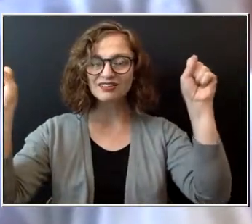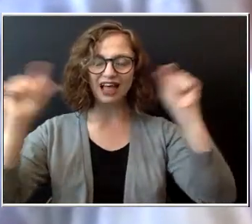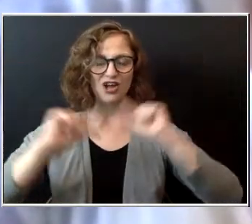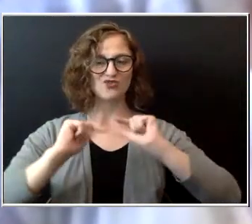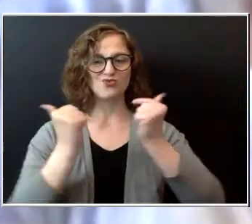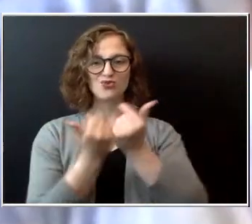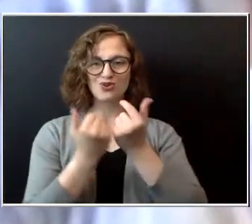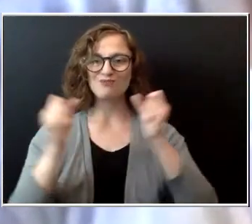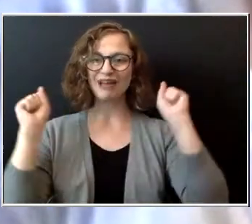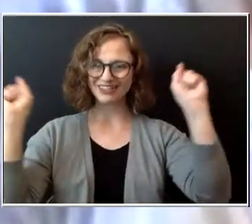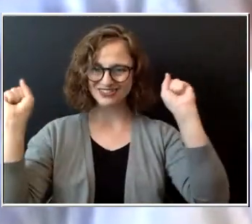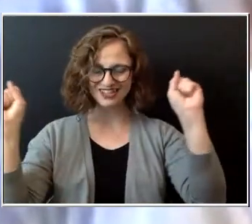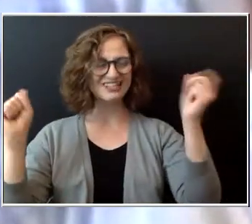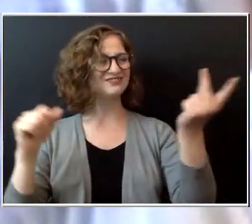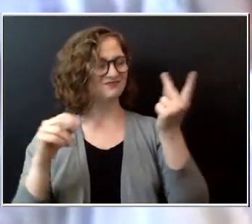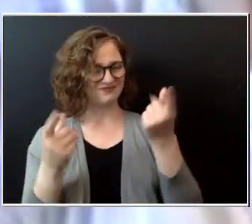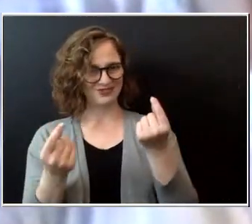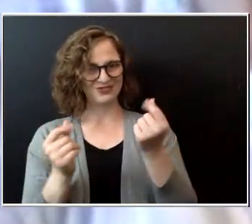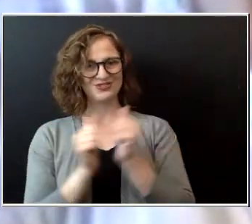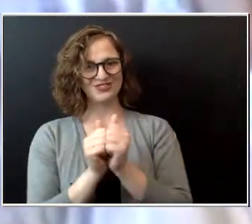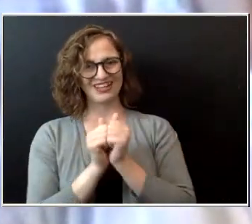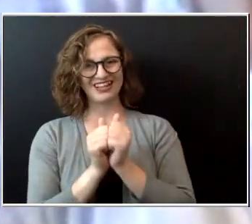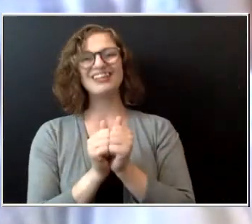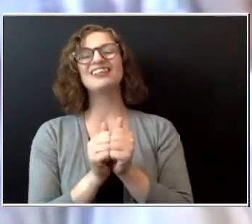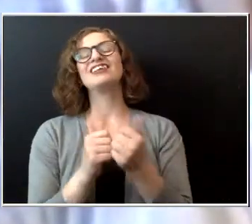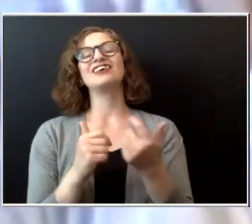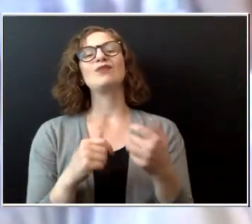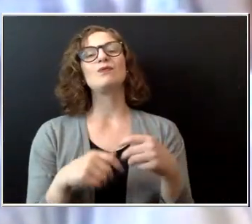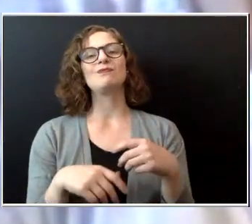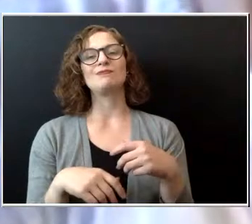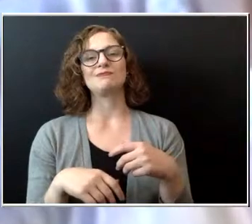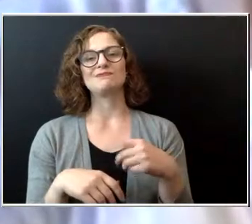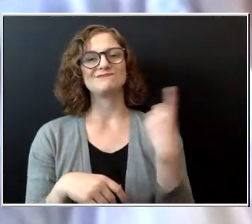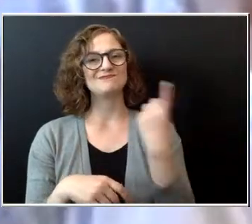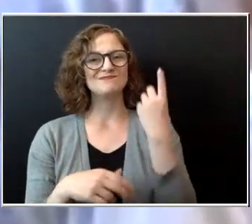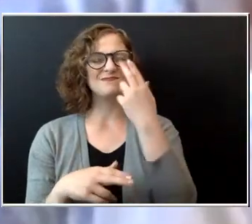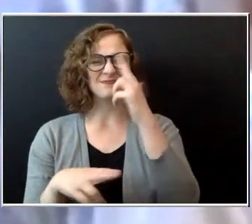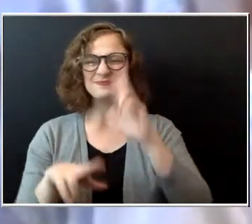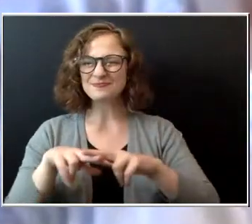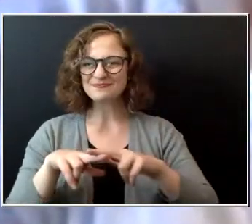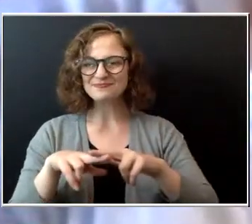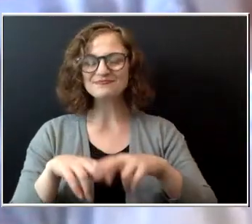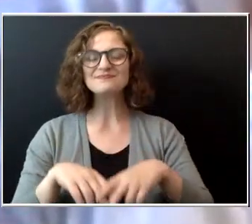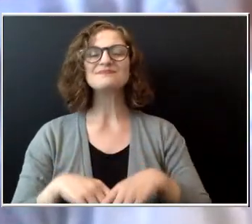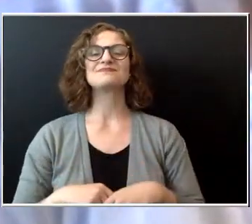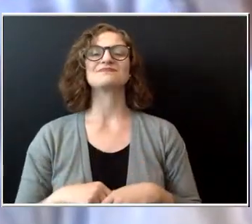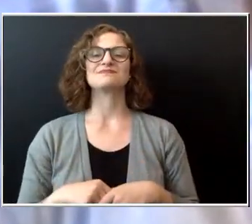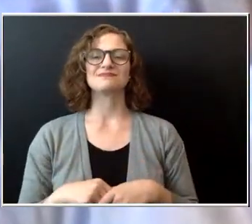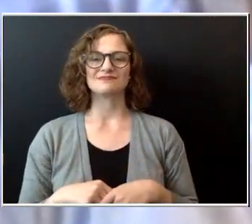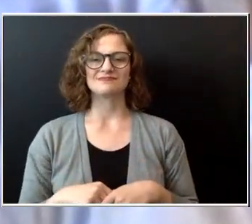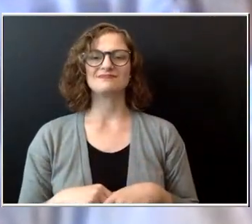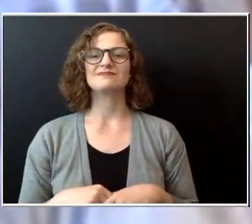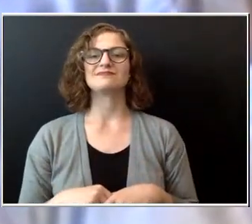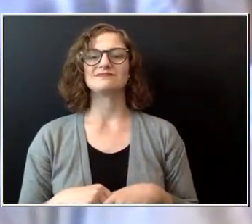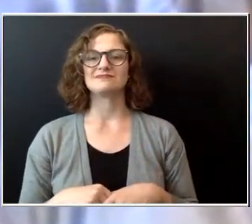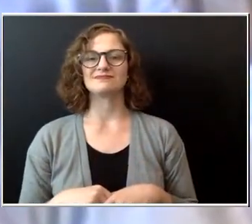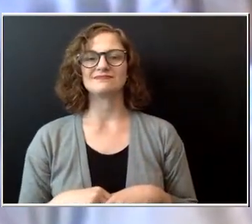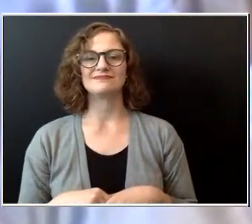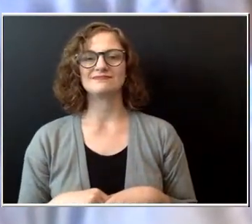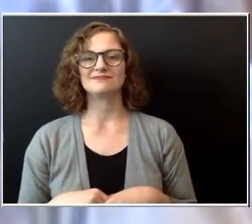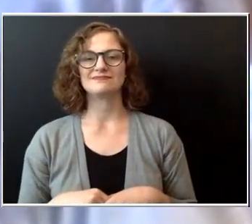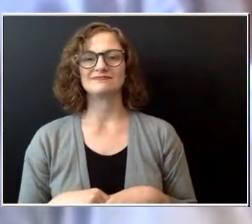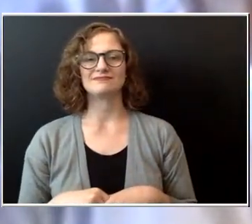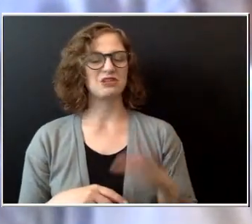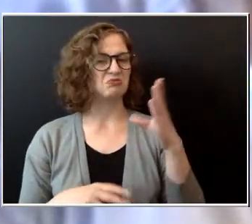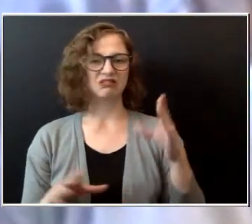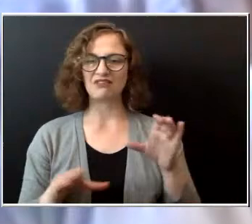do, and we do it, and it's always fun, and we didn't do that